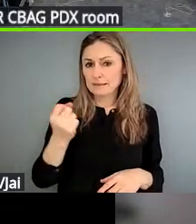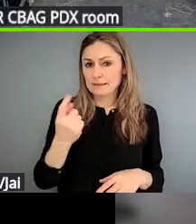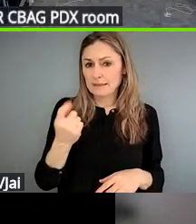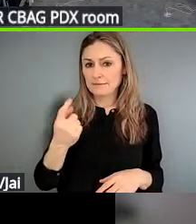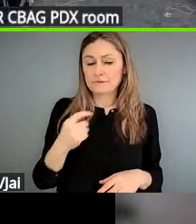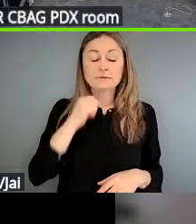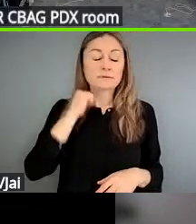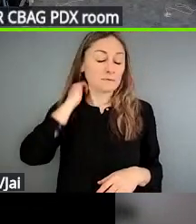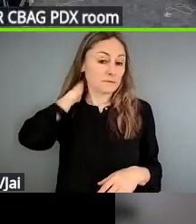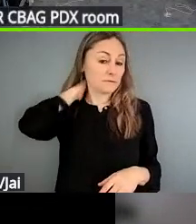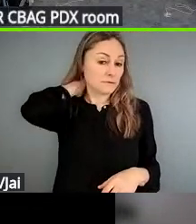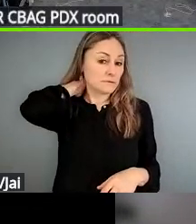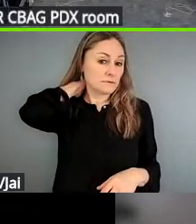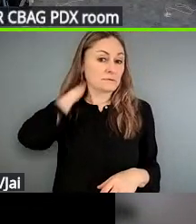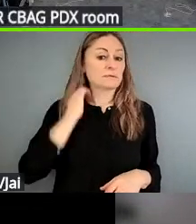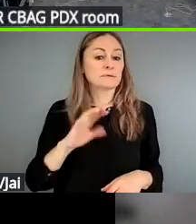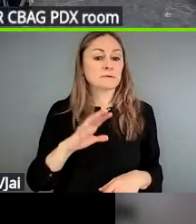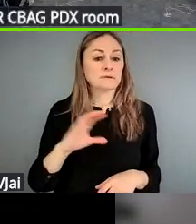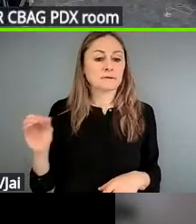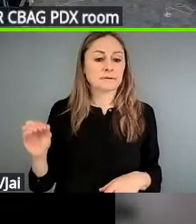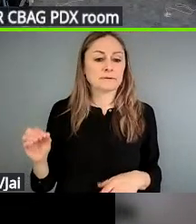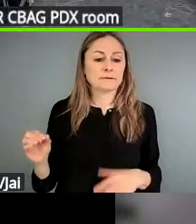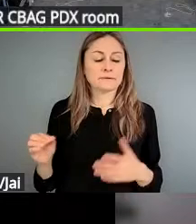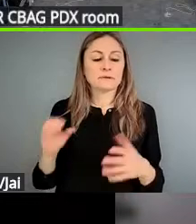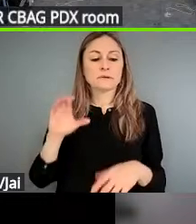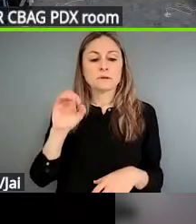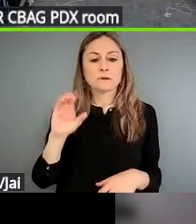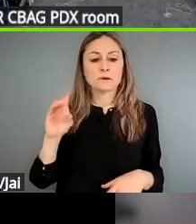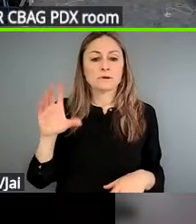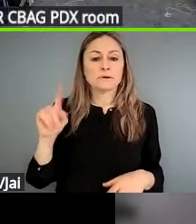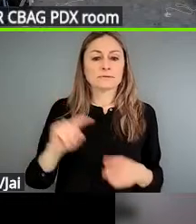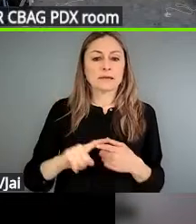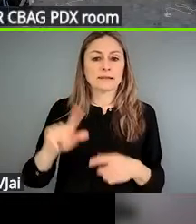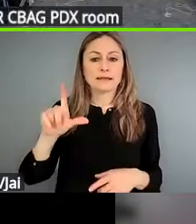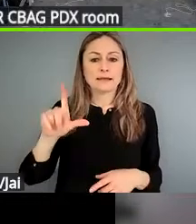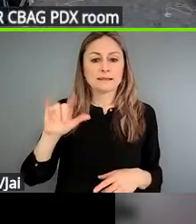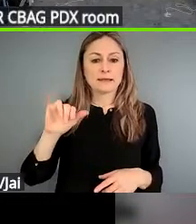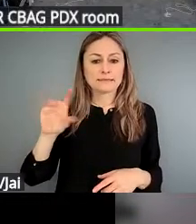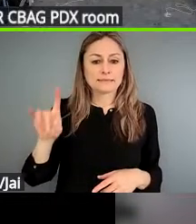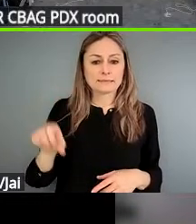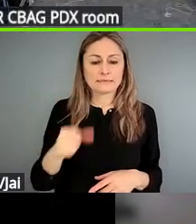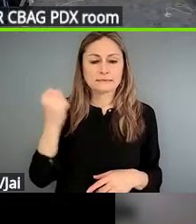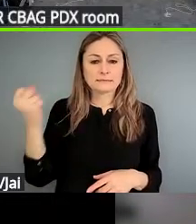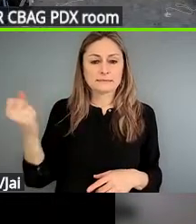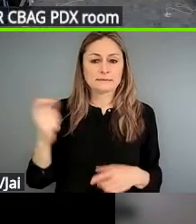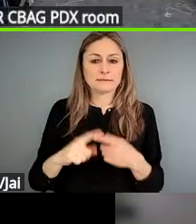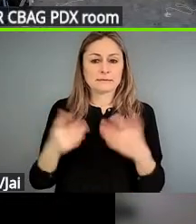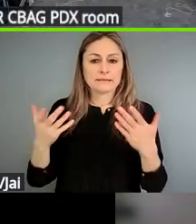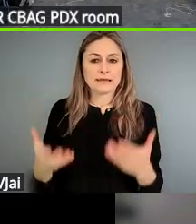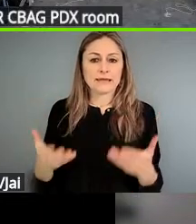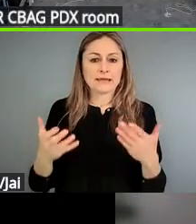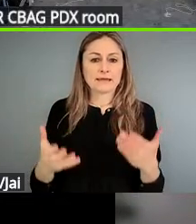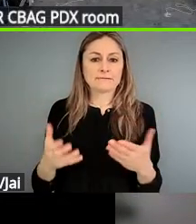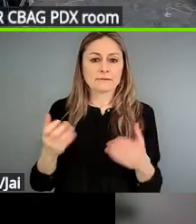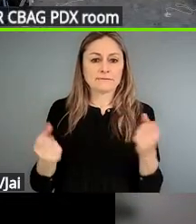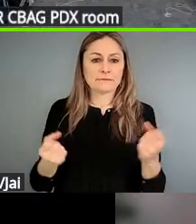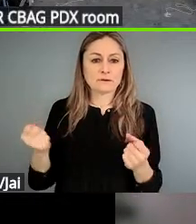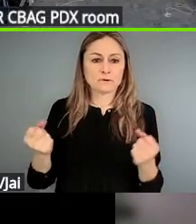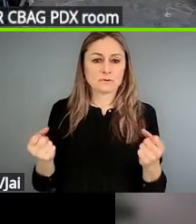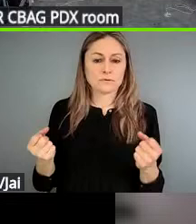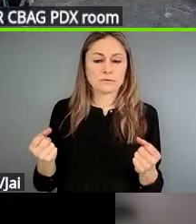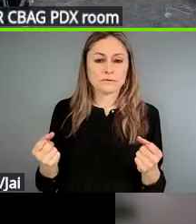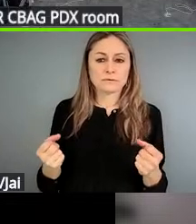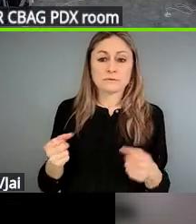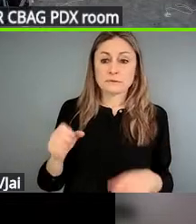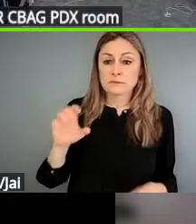that, I would say potential funding is PBOT, ODOT, LIDs, the heavy vehicle use tax. And Emily, could you give us an overview